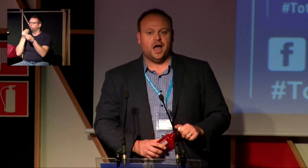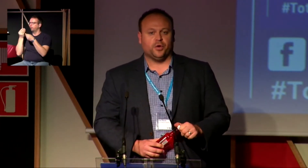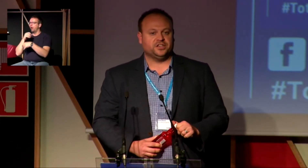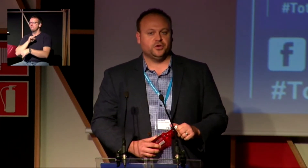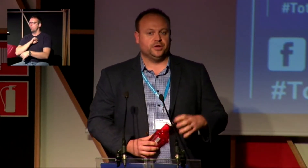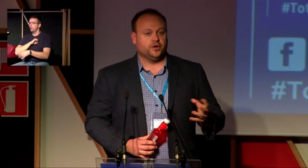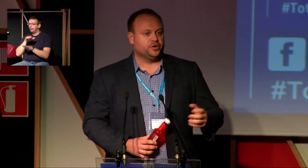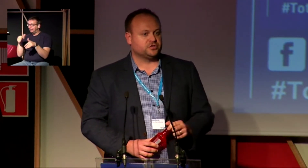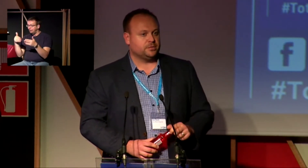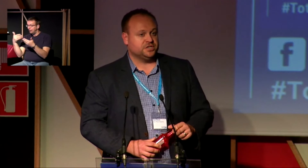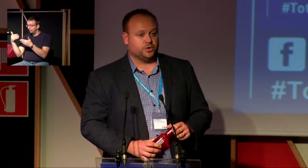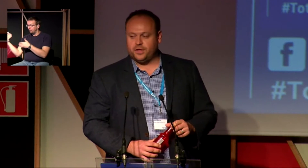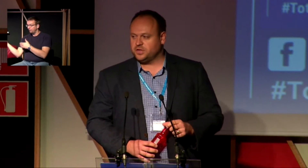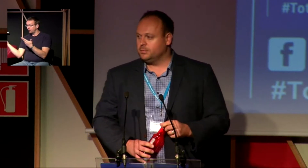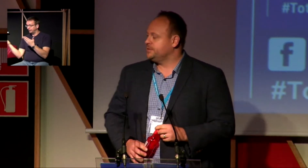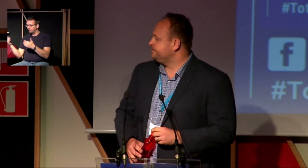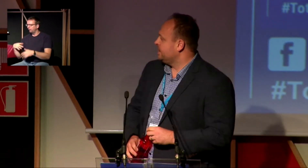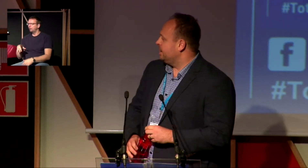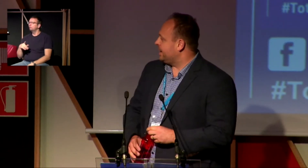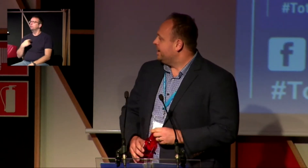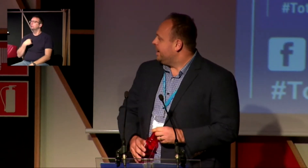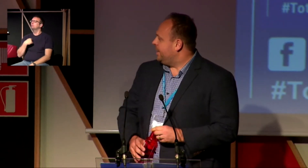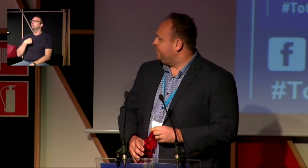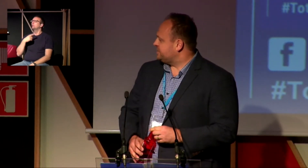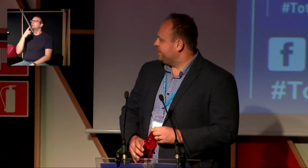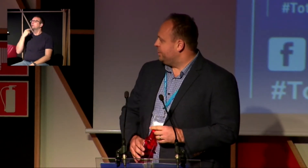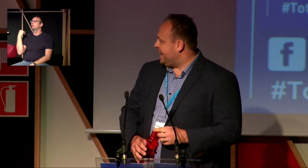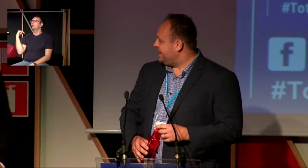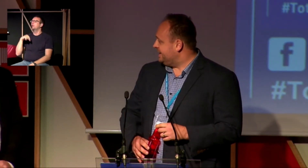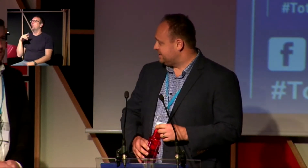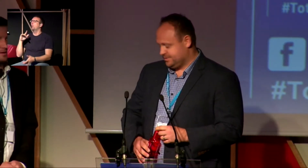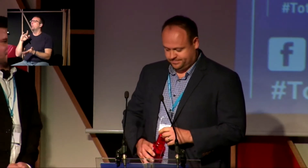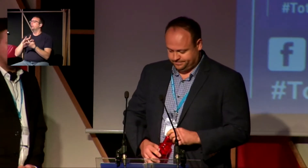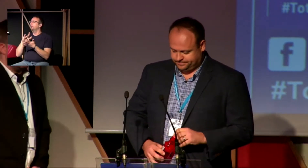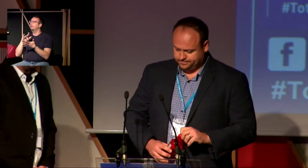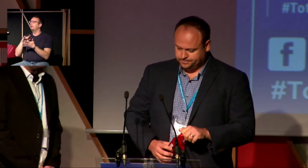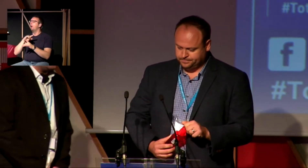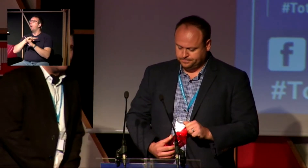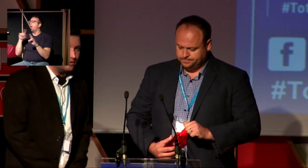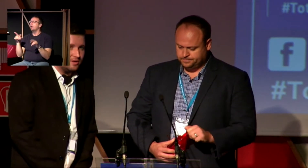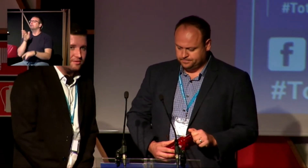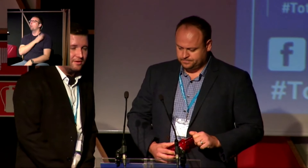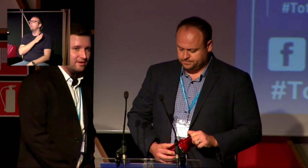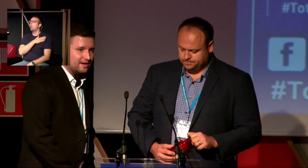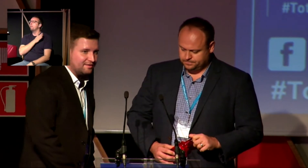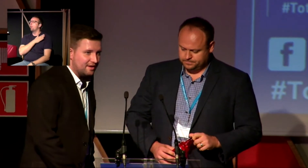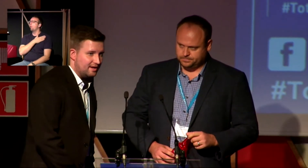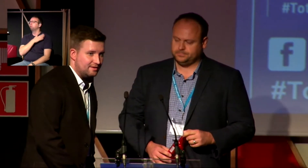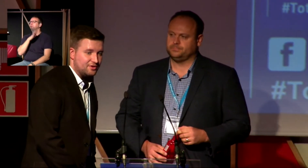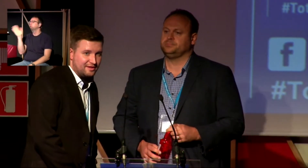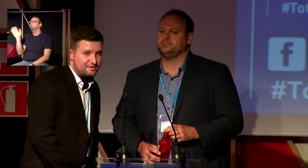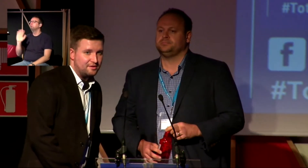enjoys what I do, and audio description is one of those arms. Okay. The first thing we're going to look at is... So, first of all, we're going to look